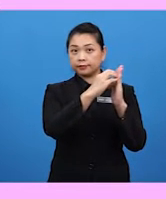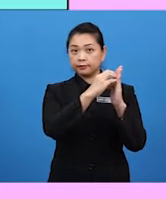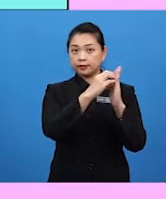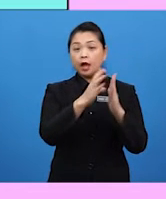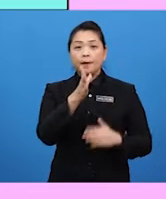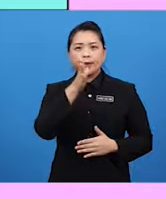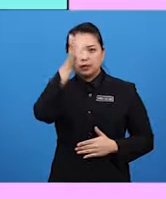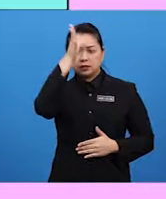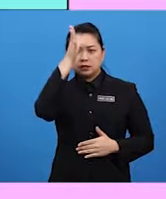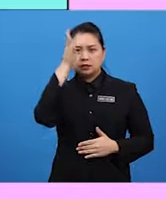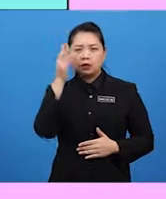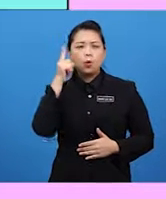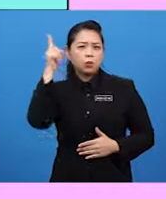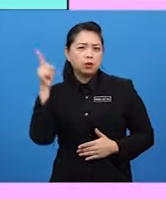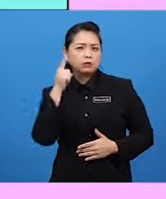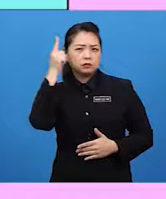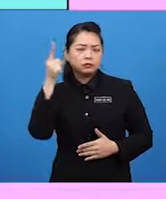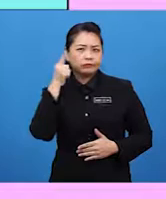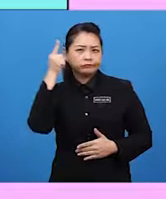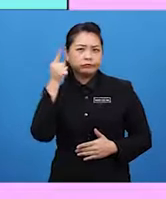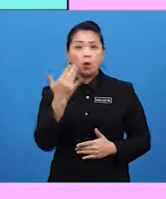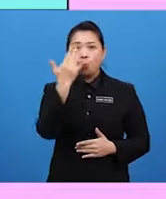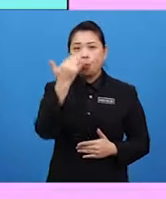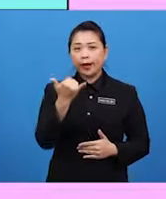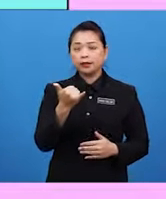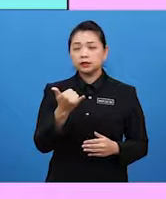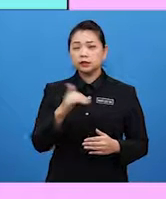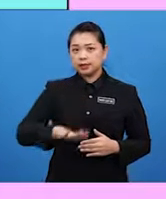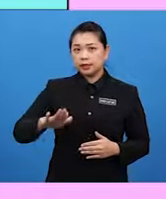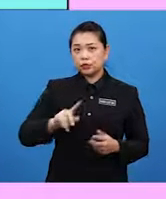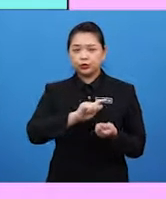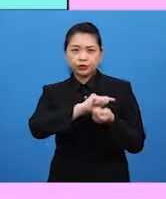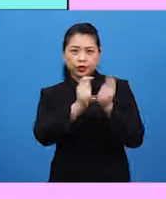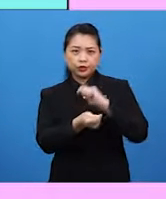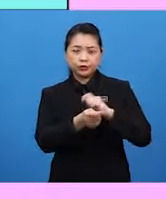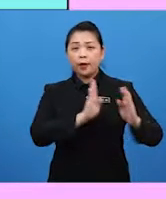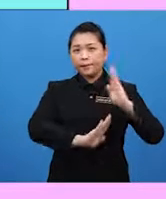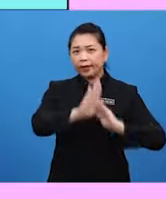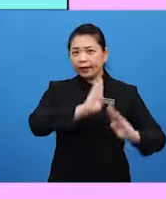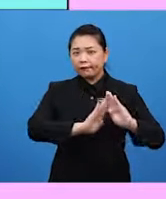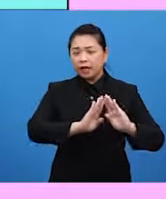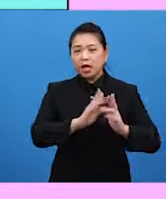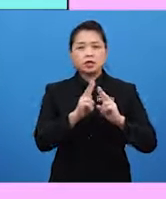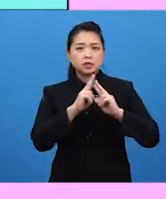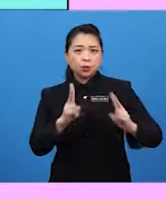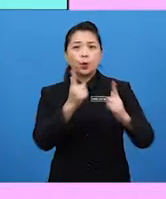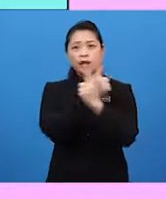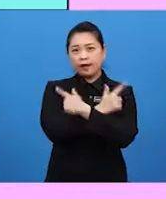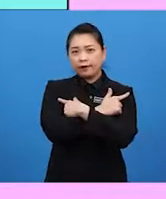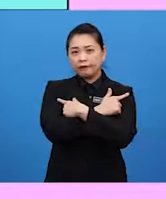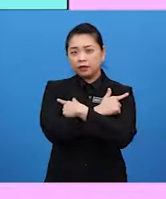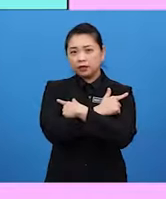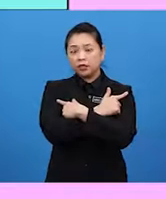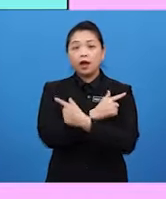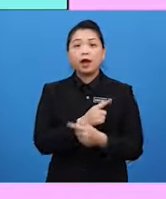is wondering why his child's behavior is suddenly so loving. The child even gives a